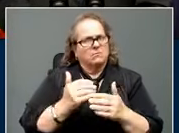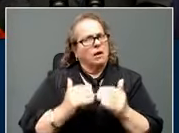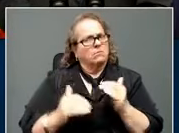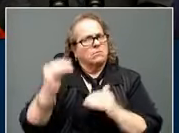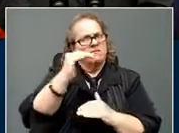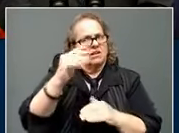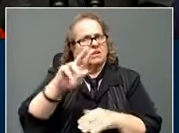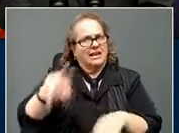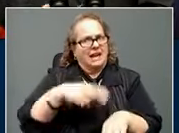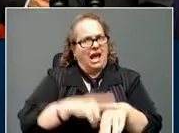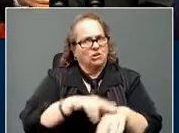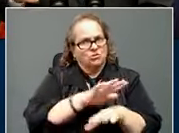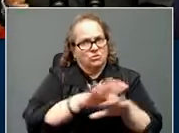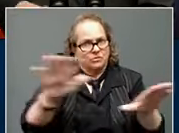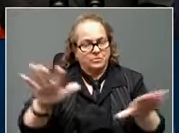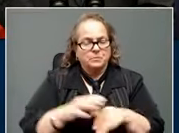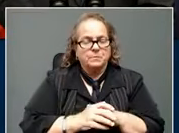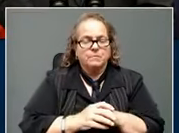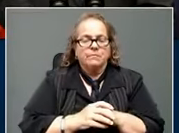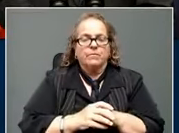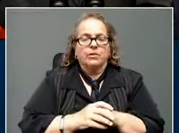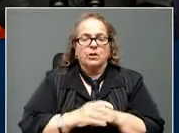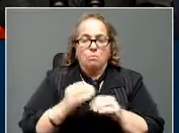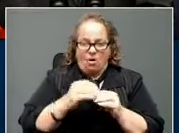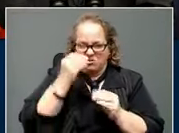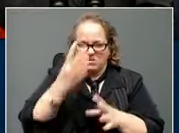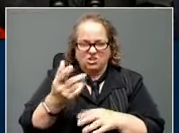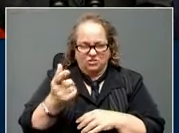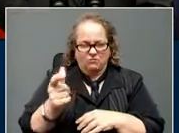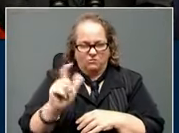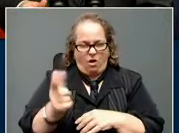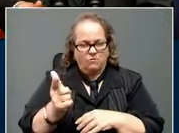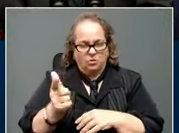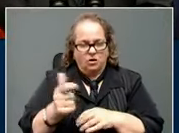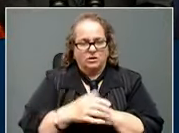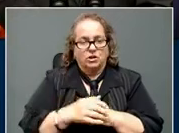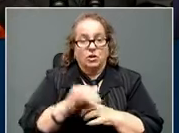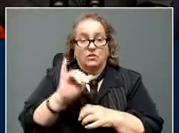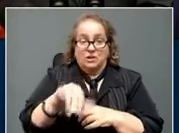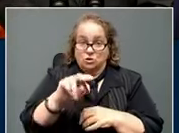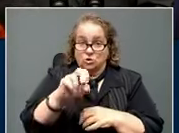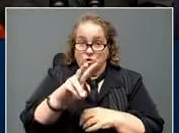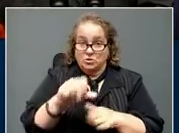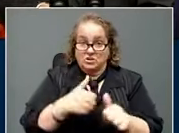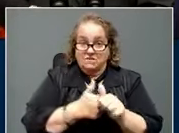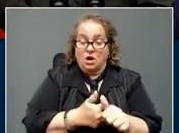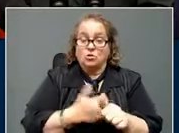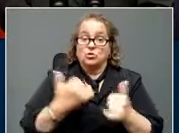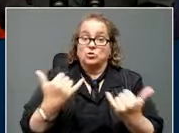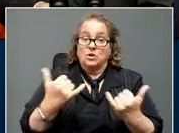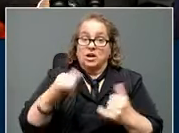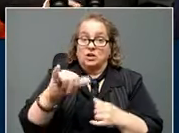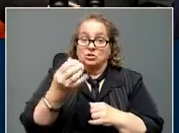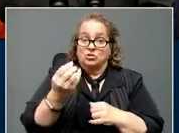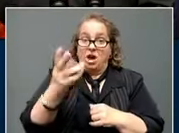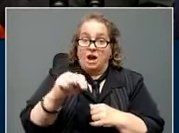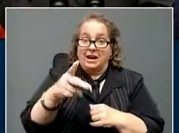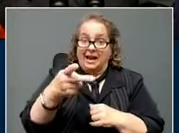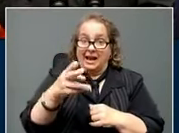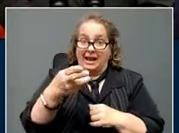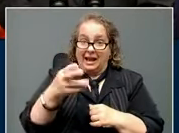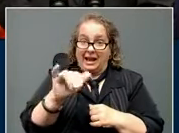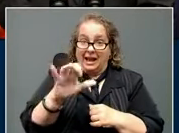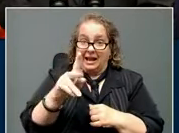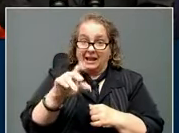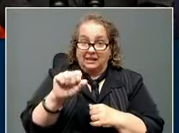This news followed that, and that was that today, John Hicks officially released our general fund and road